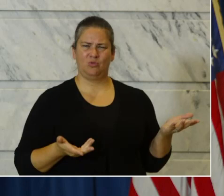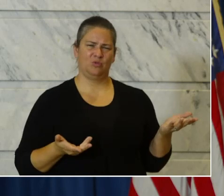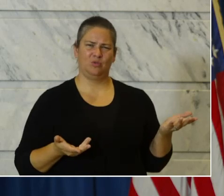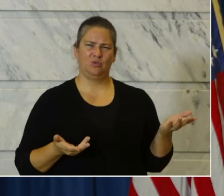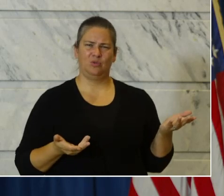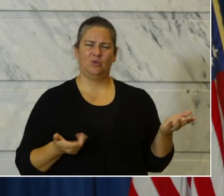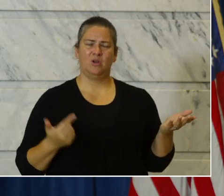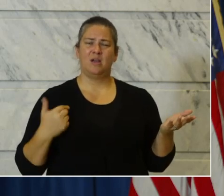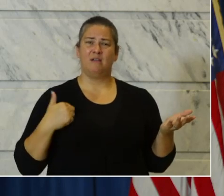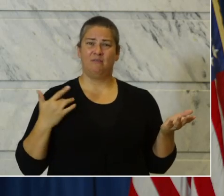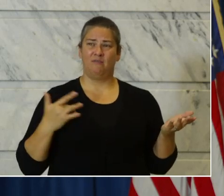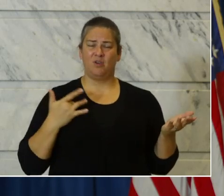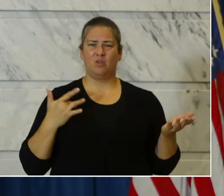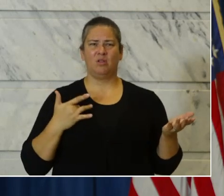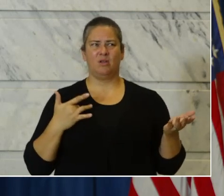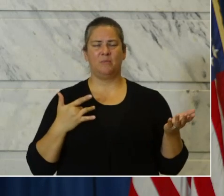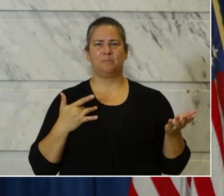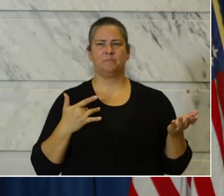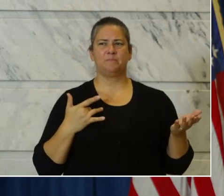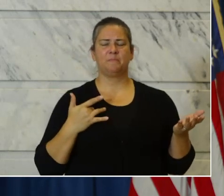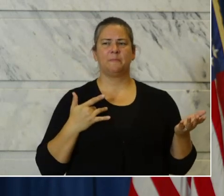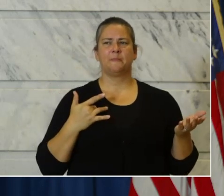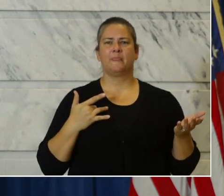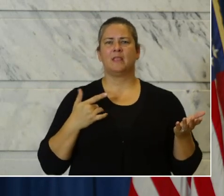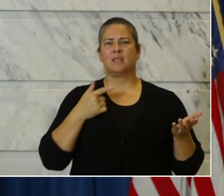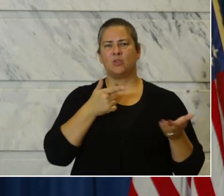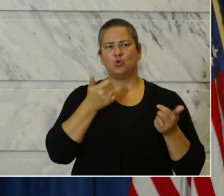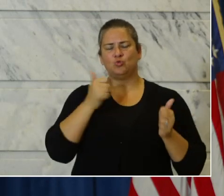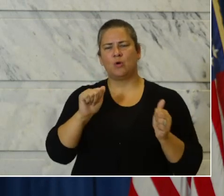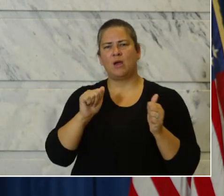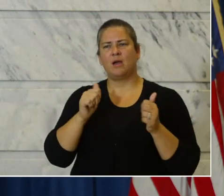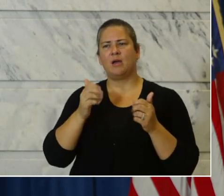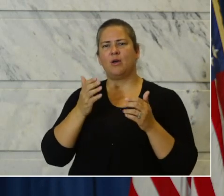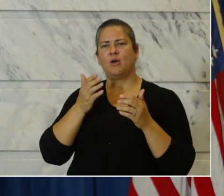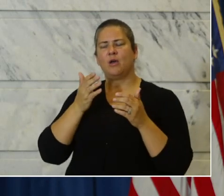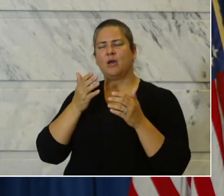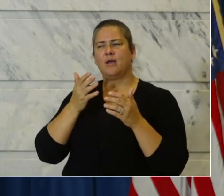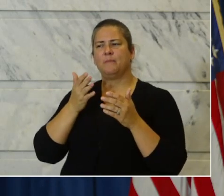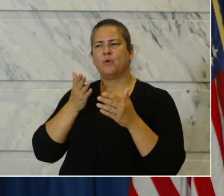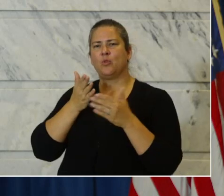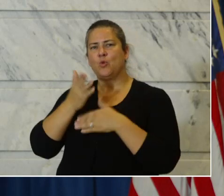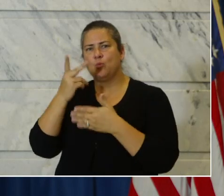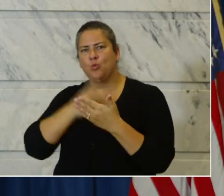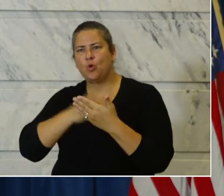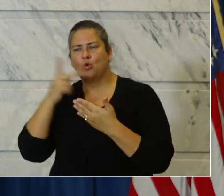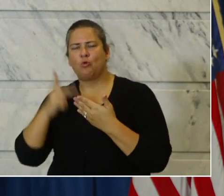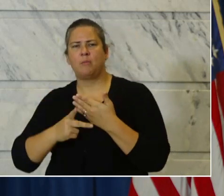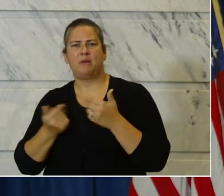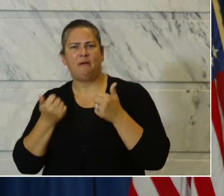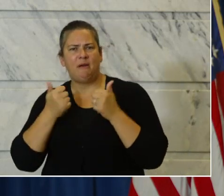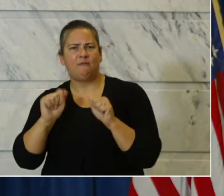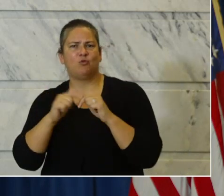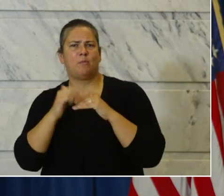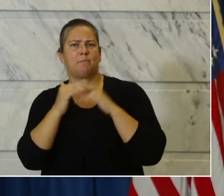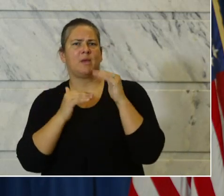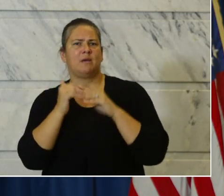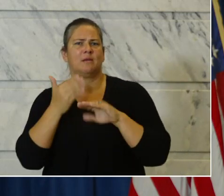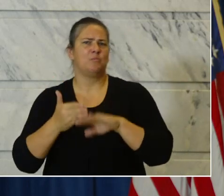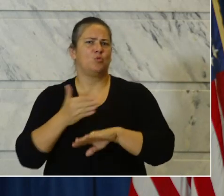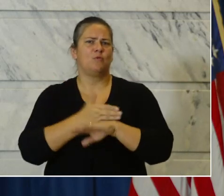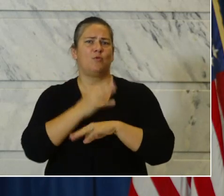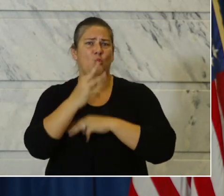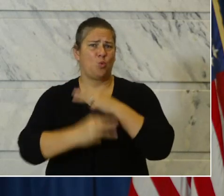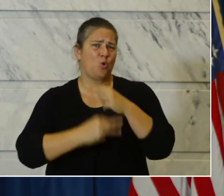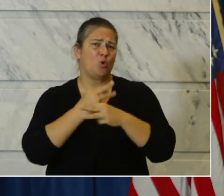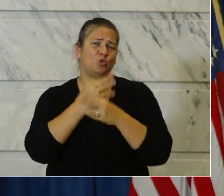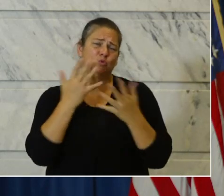that they are trying through programs and efforts to build a better world. And so while I very